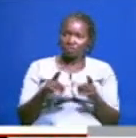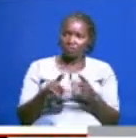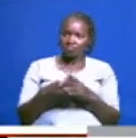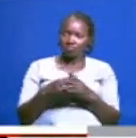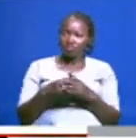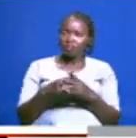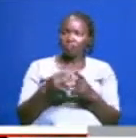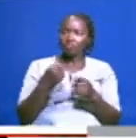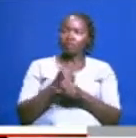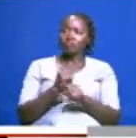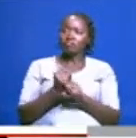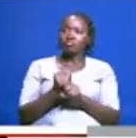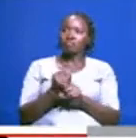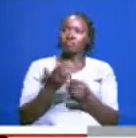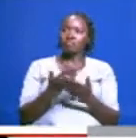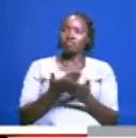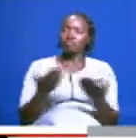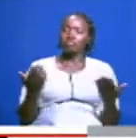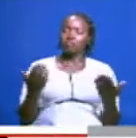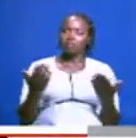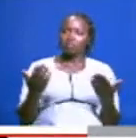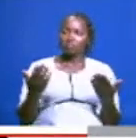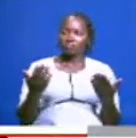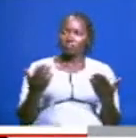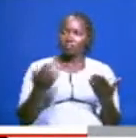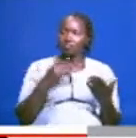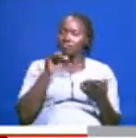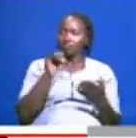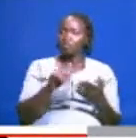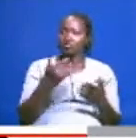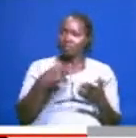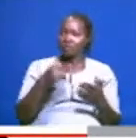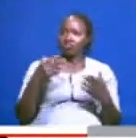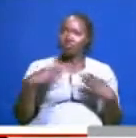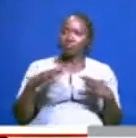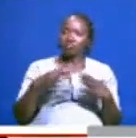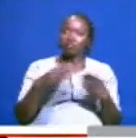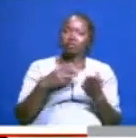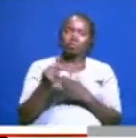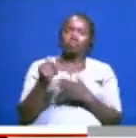produce all these items and goods so that our people can buy and consume Kenya.